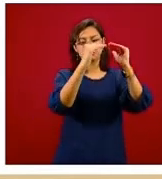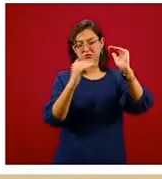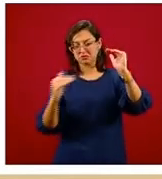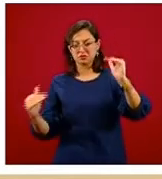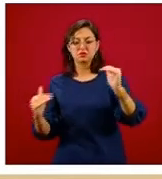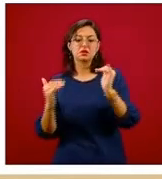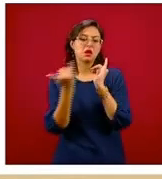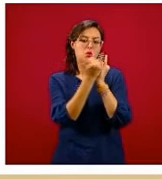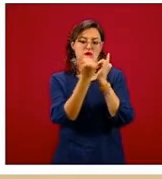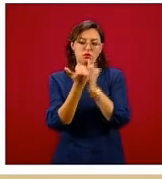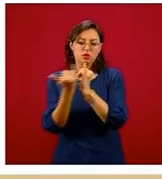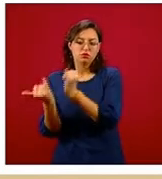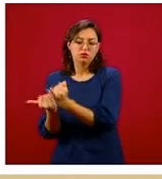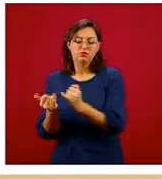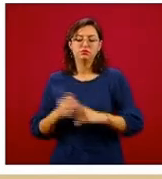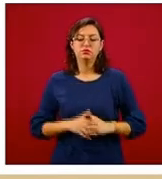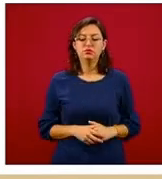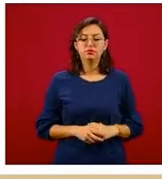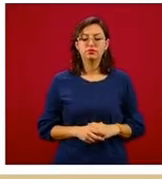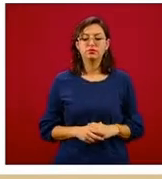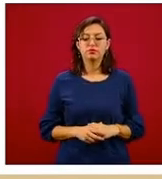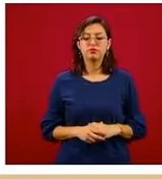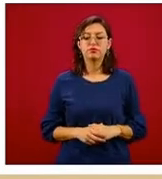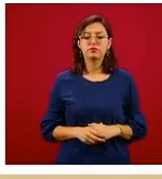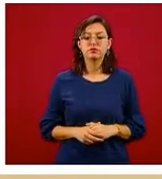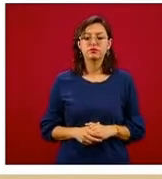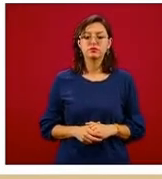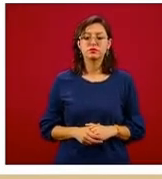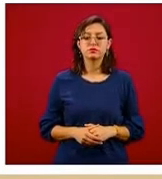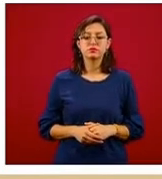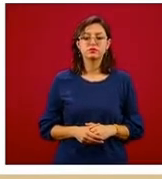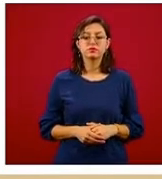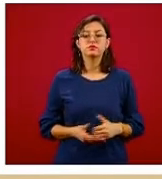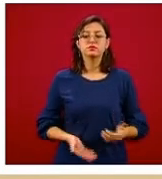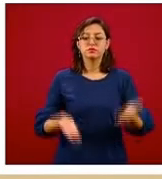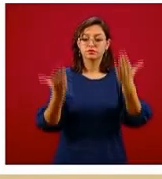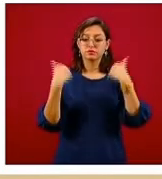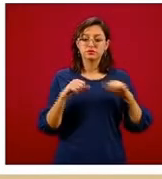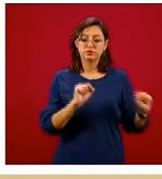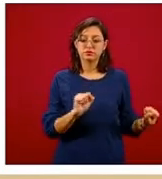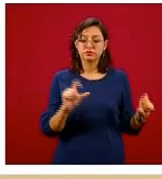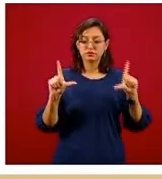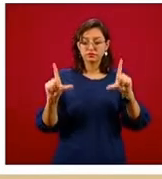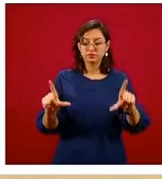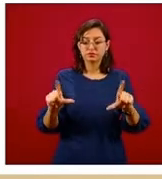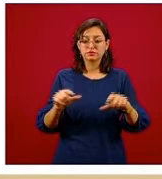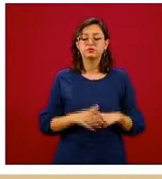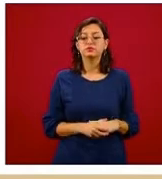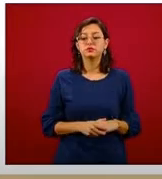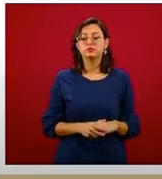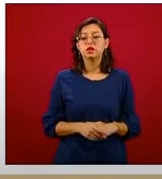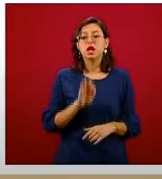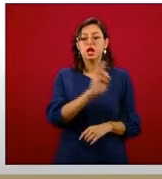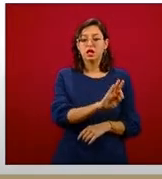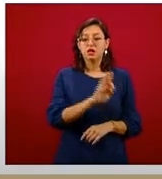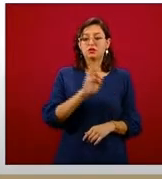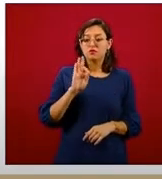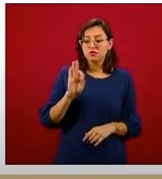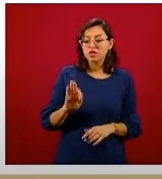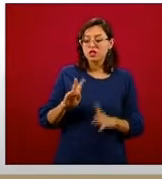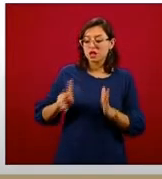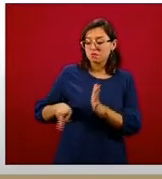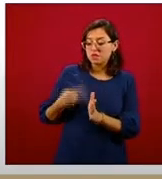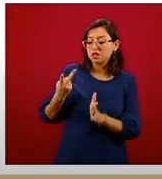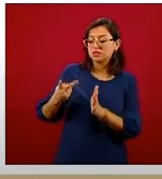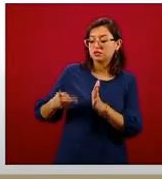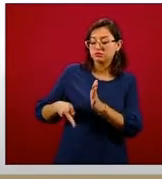other 5 states that would be sharing similar rates. In this next slide, we are going to